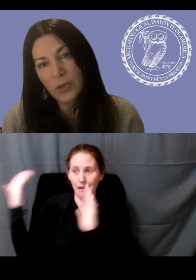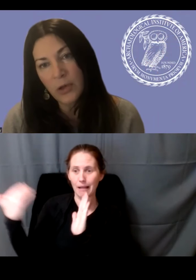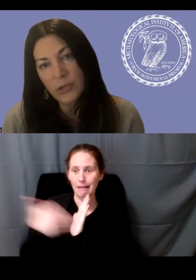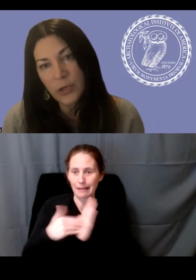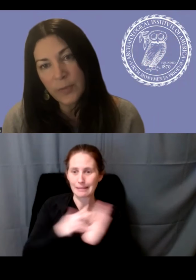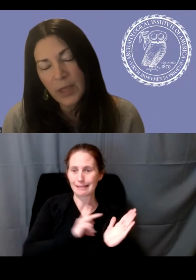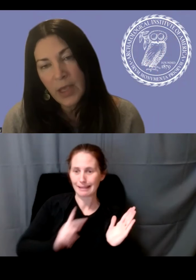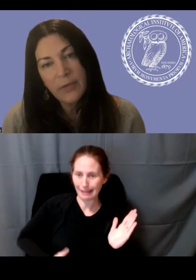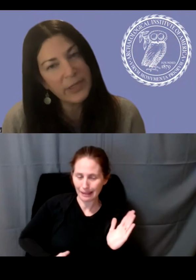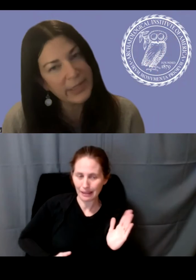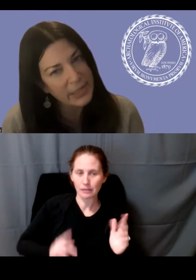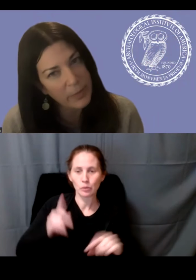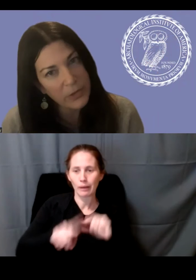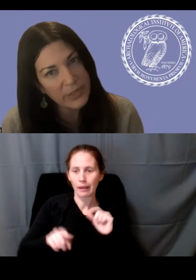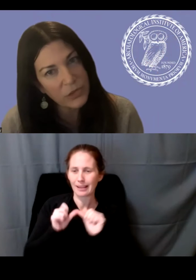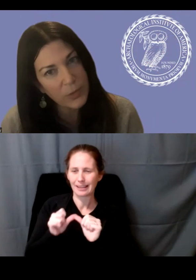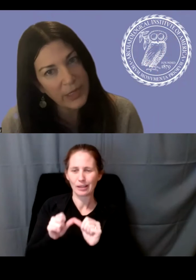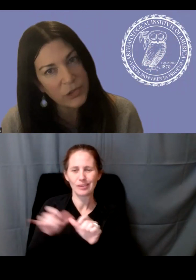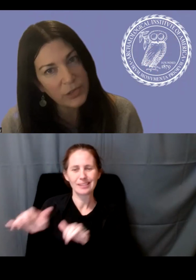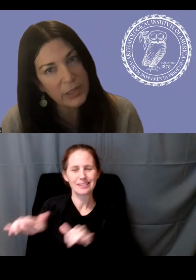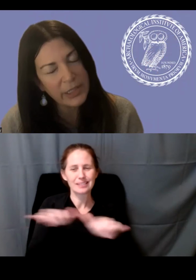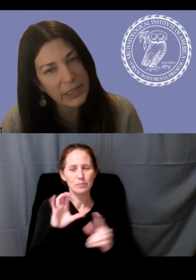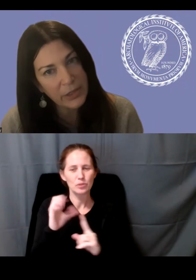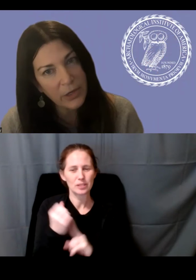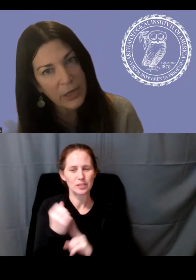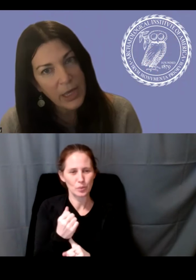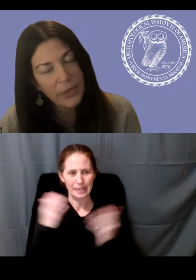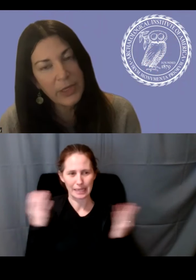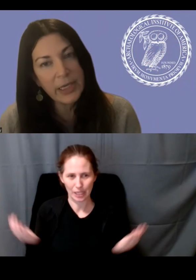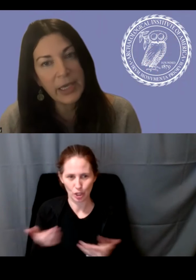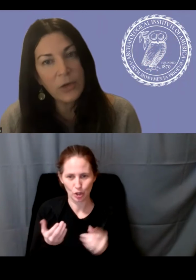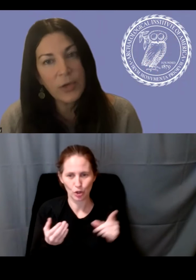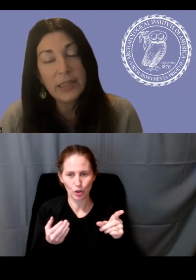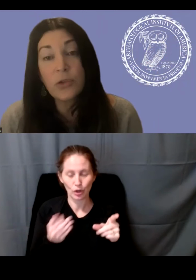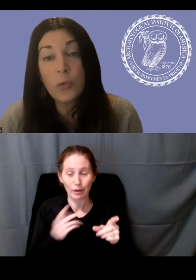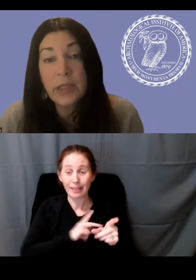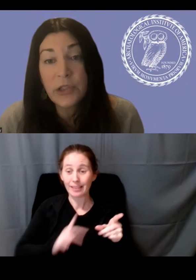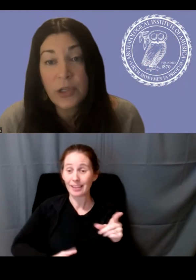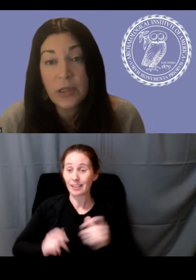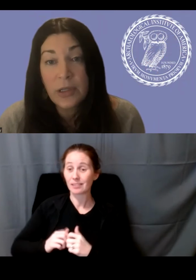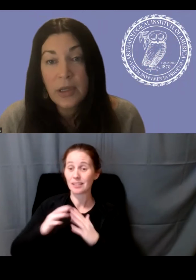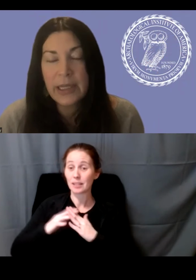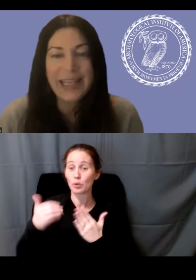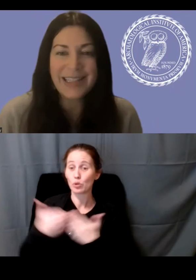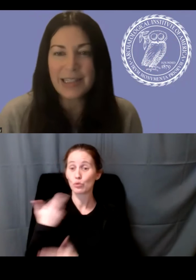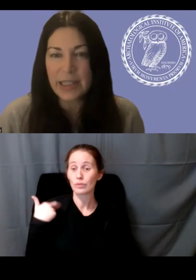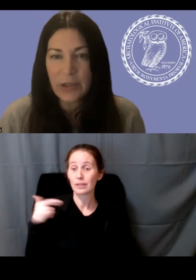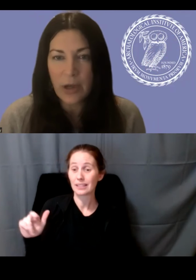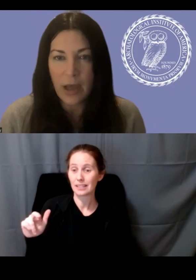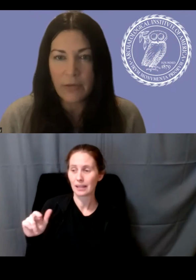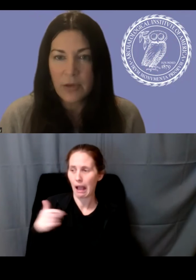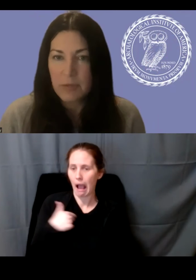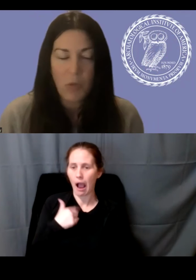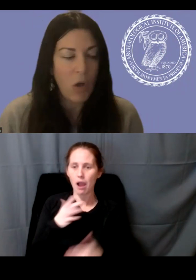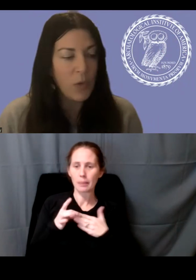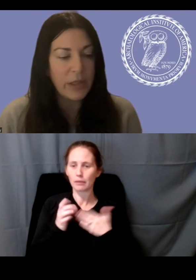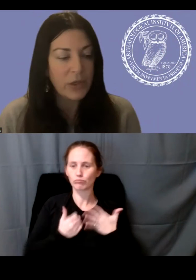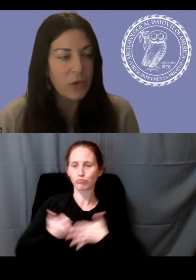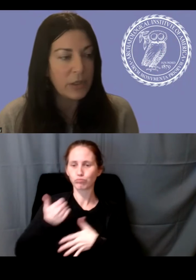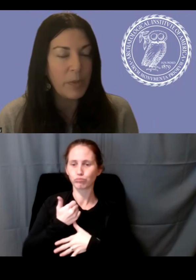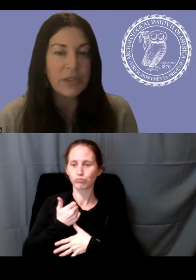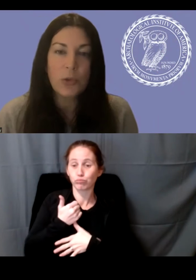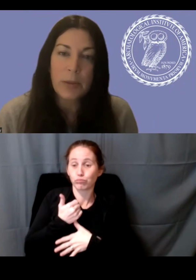over the long term. Very similar situation here. The king creates a new religion that he is the leader of. All